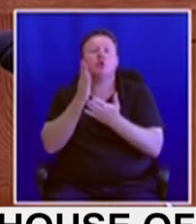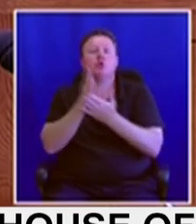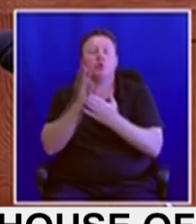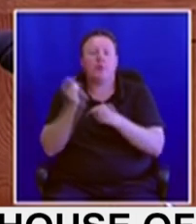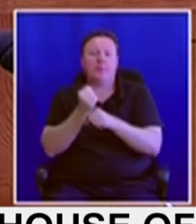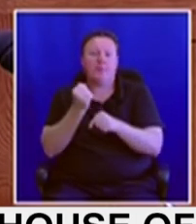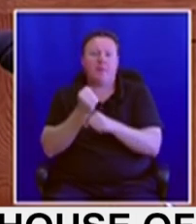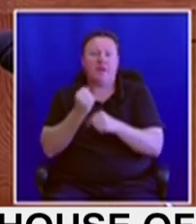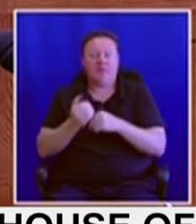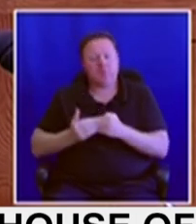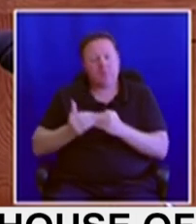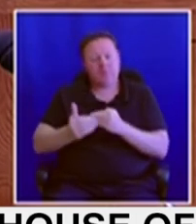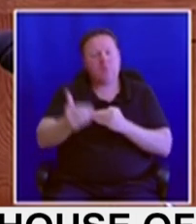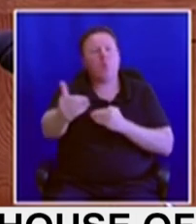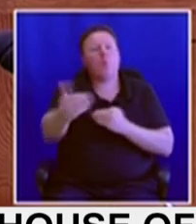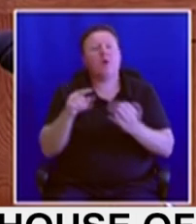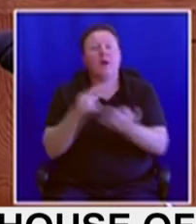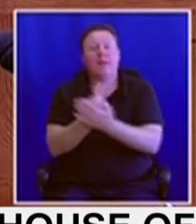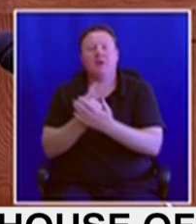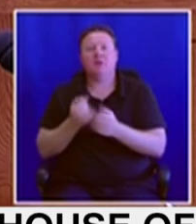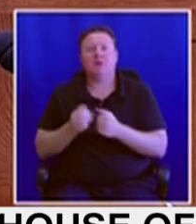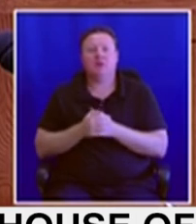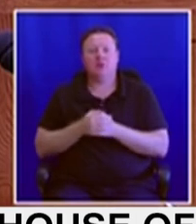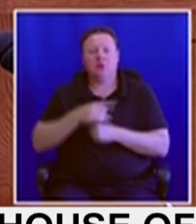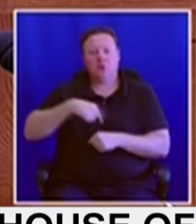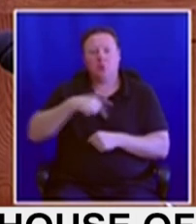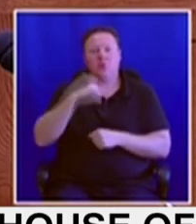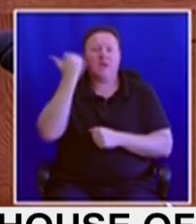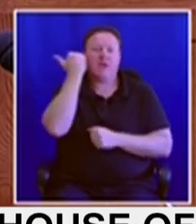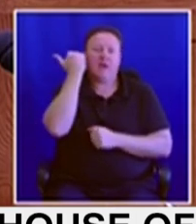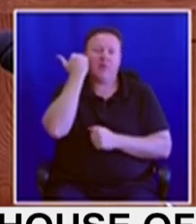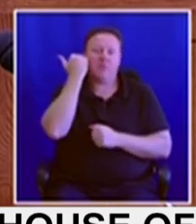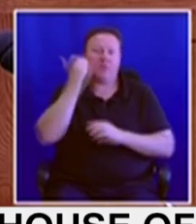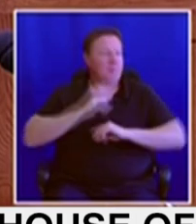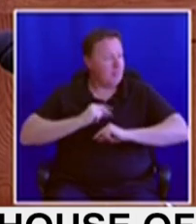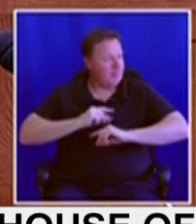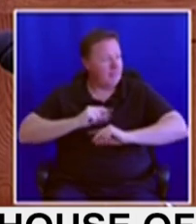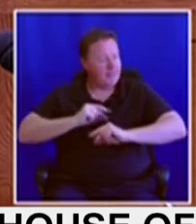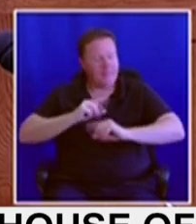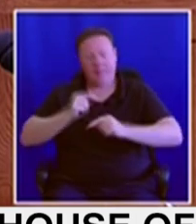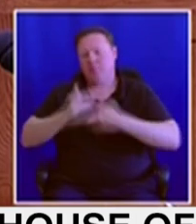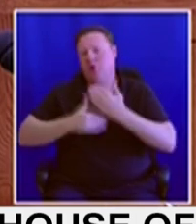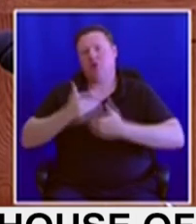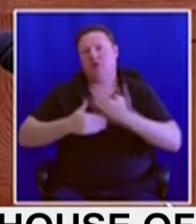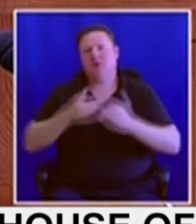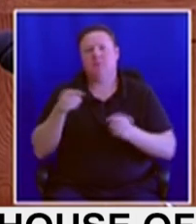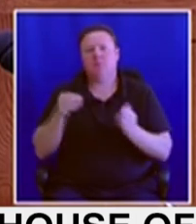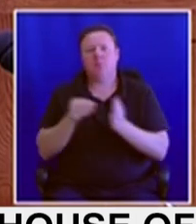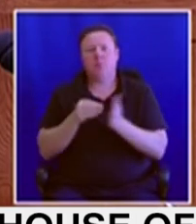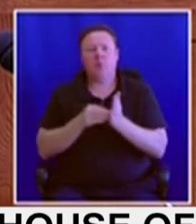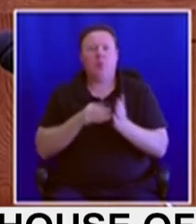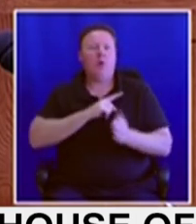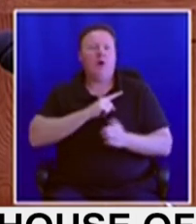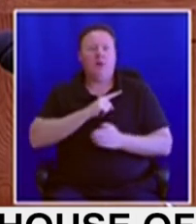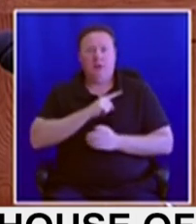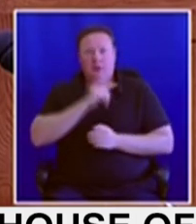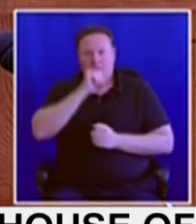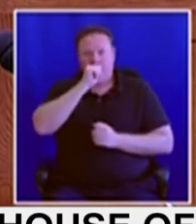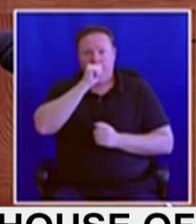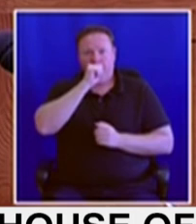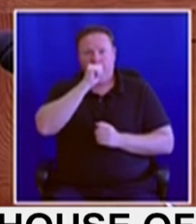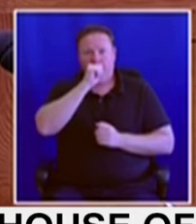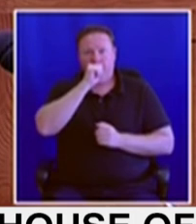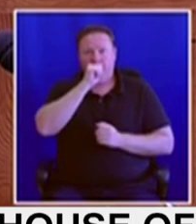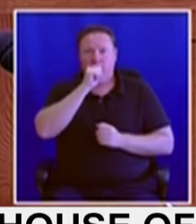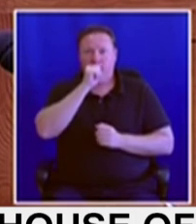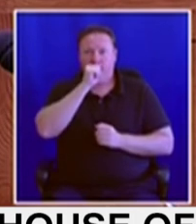forward. And we at the government level will hasten this process so that we